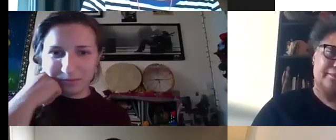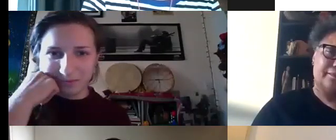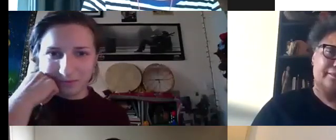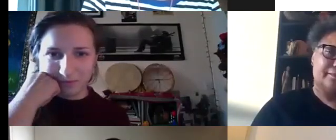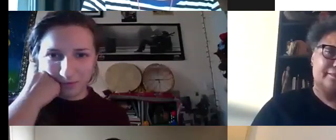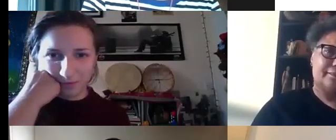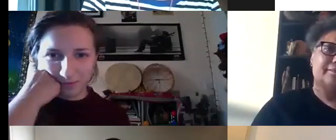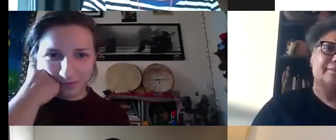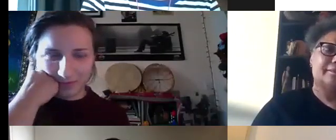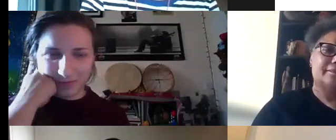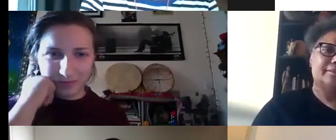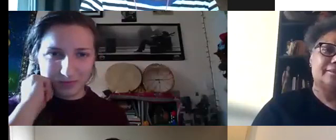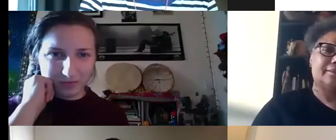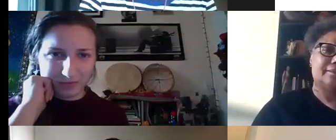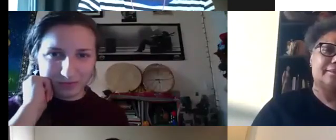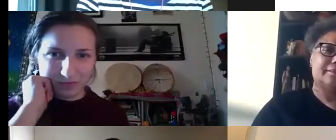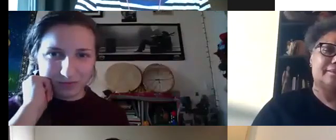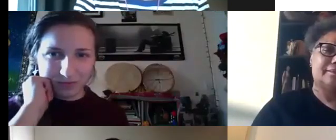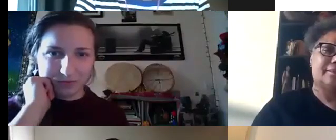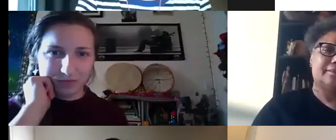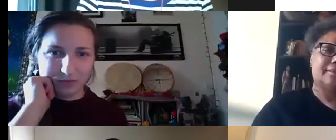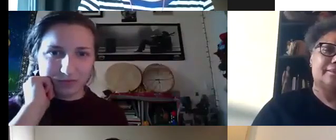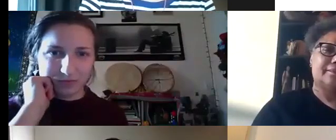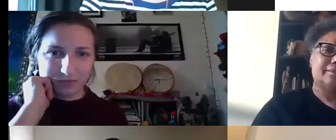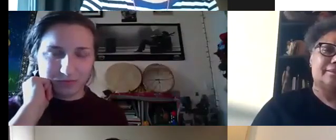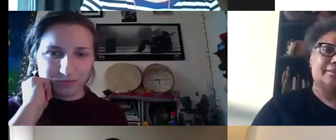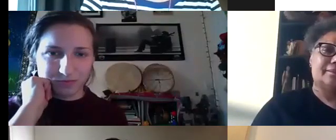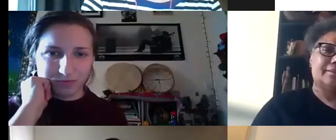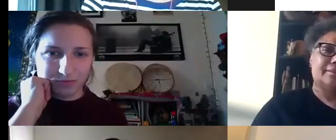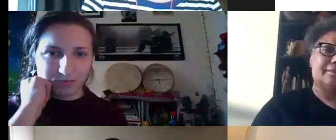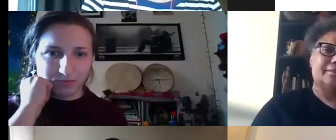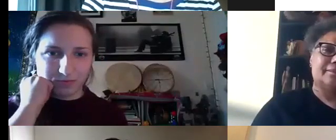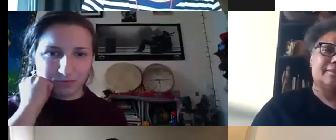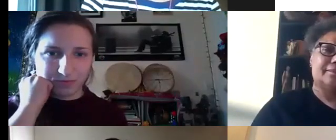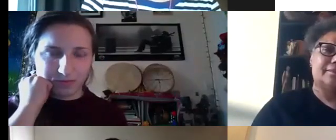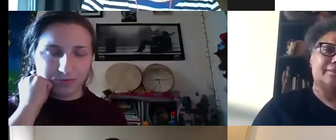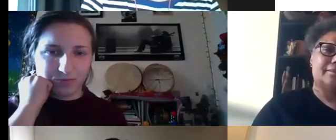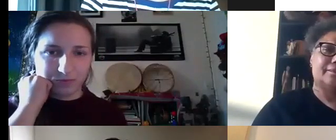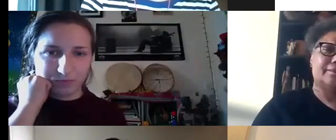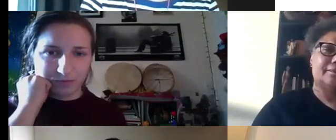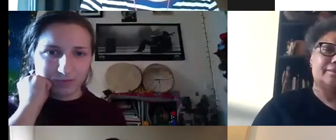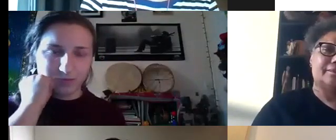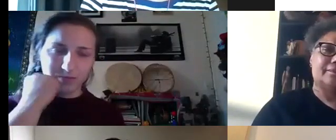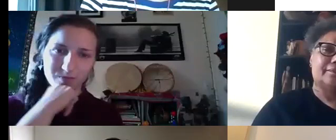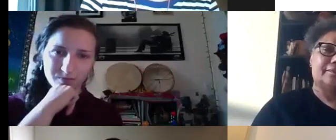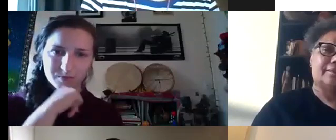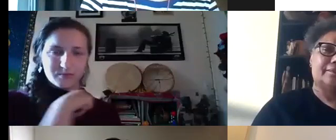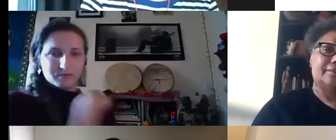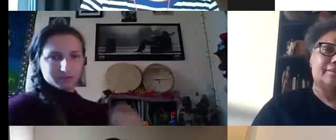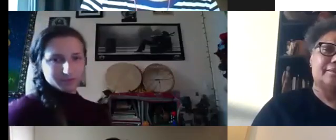Absent Seats and is a co-founding member of the artist collective Quite Ourselves and the AV